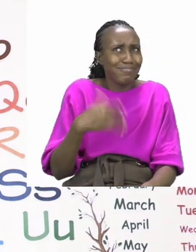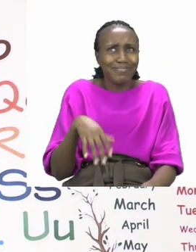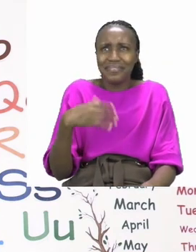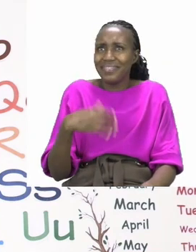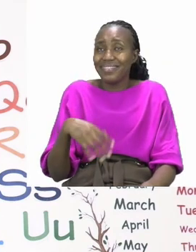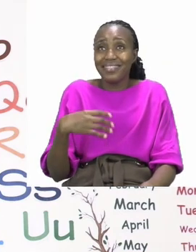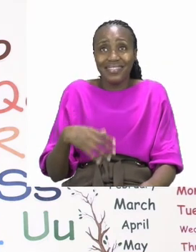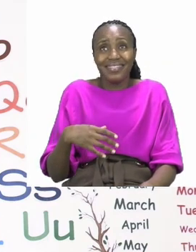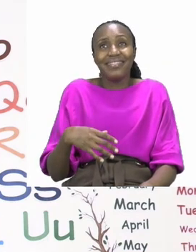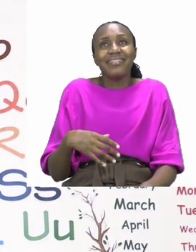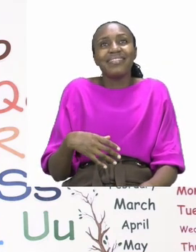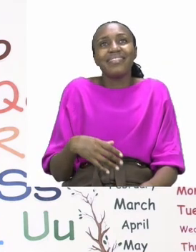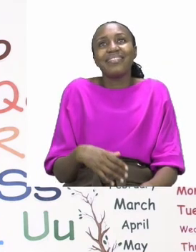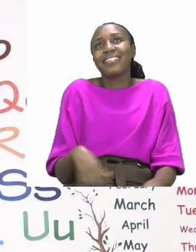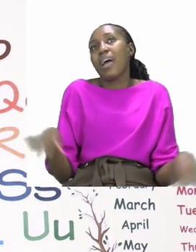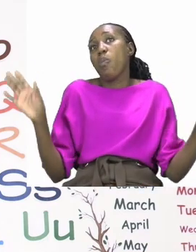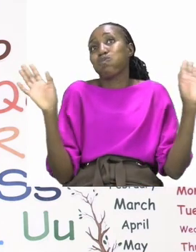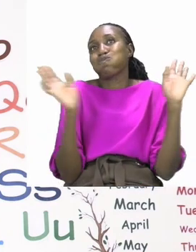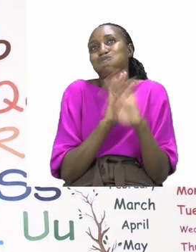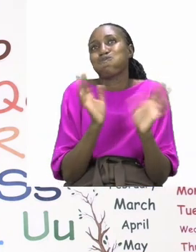joining me today and